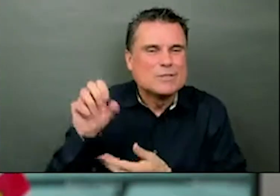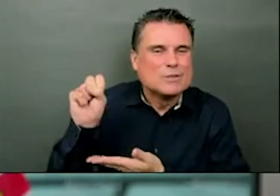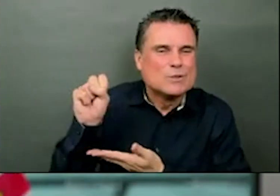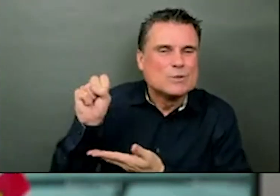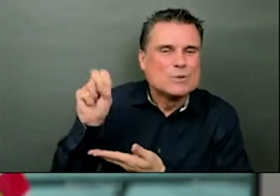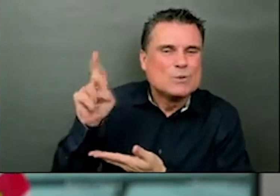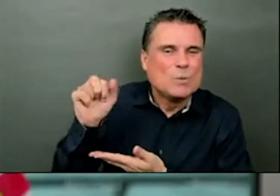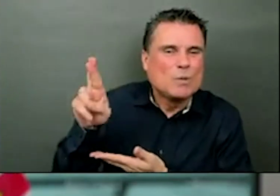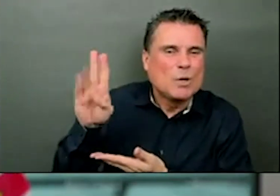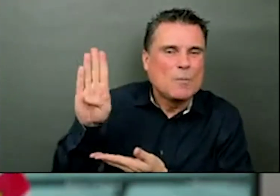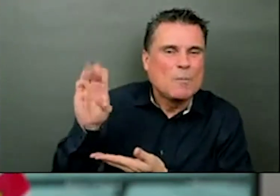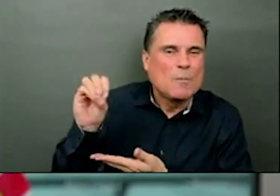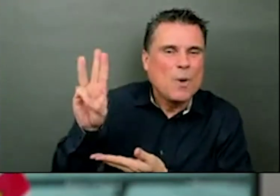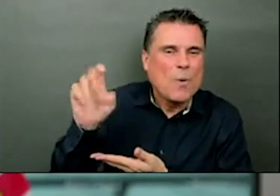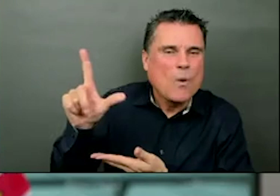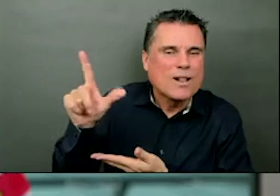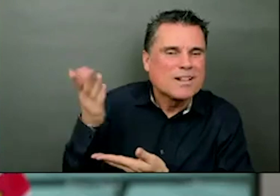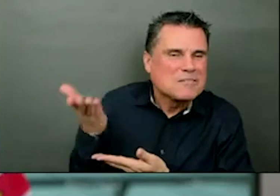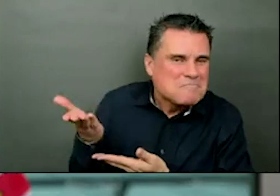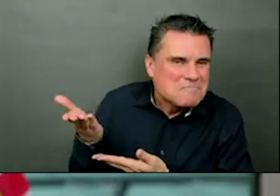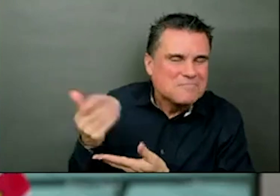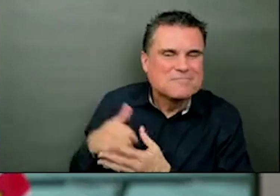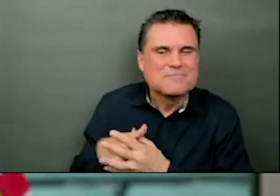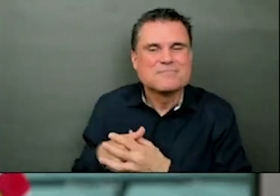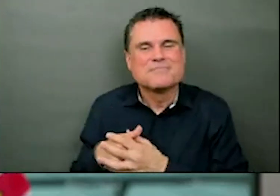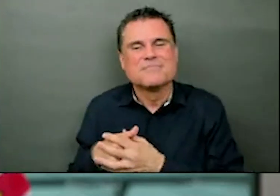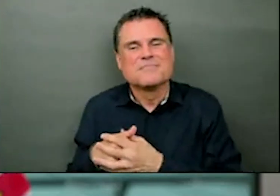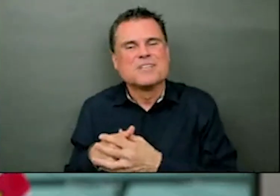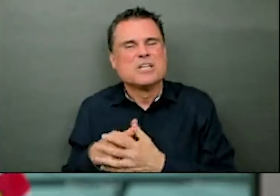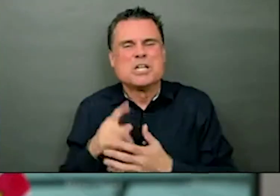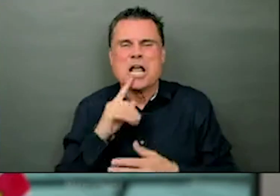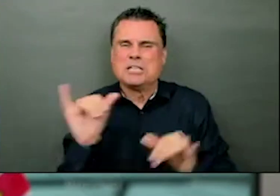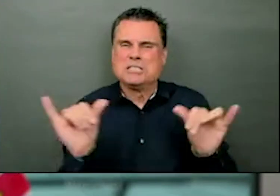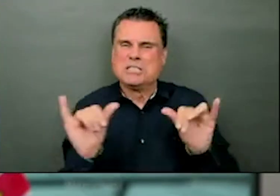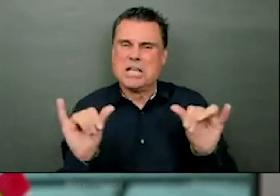And this is a time to have close contact, to enjoy your